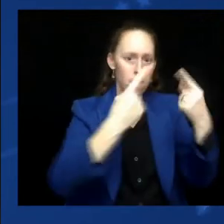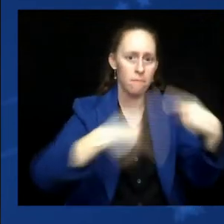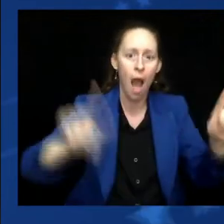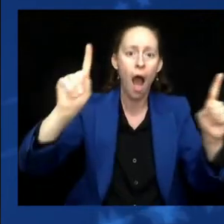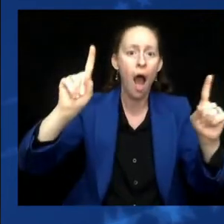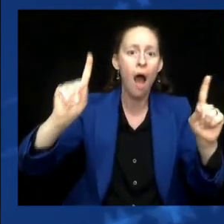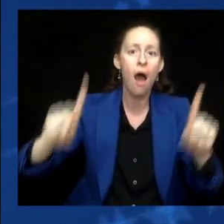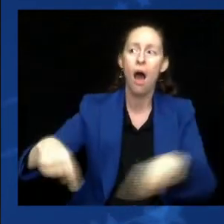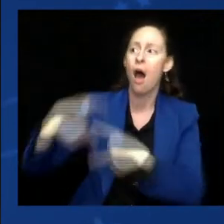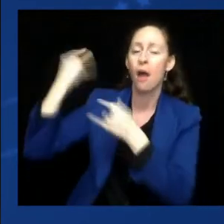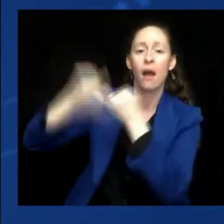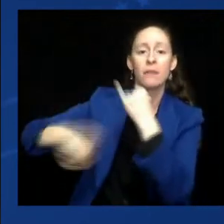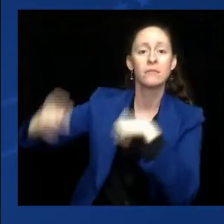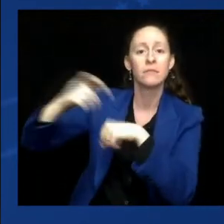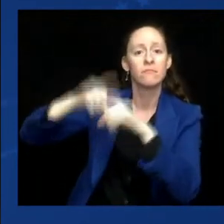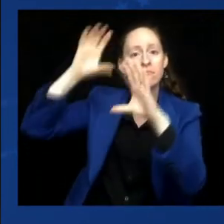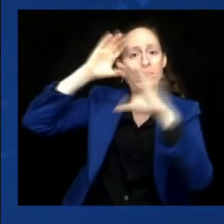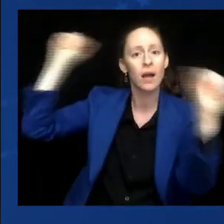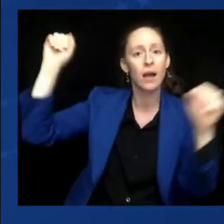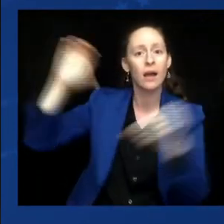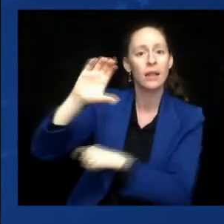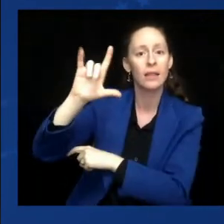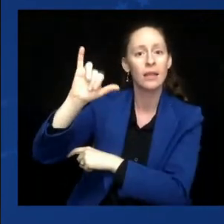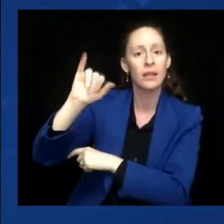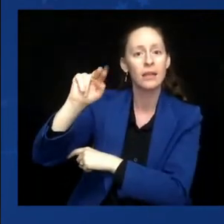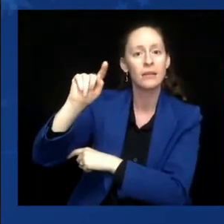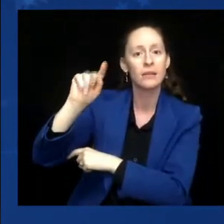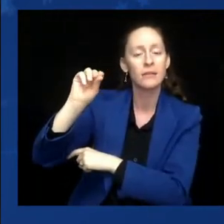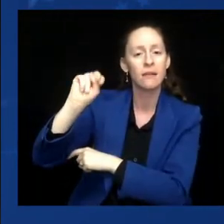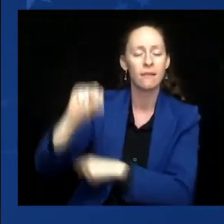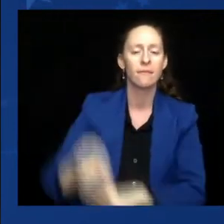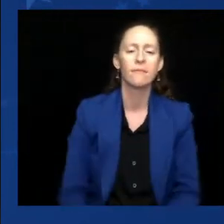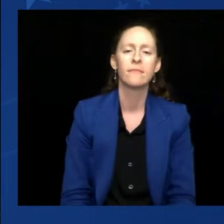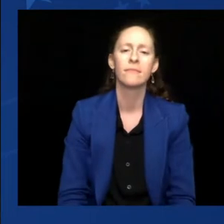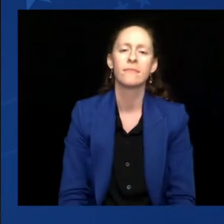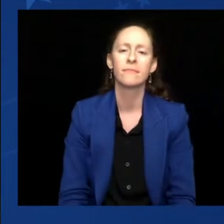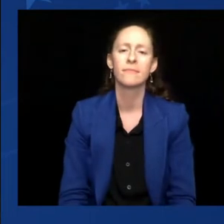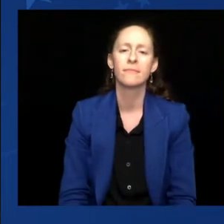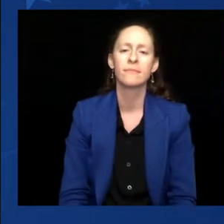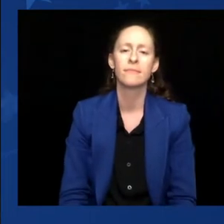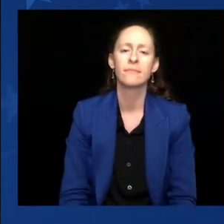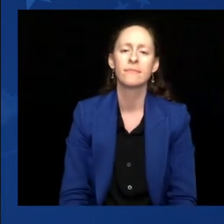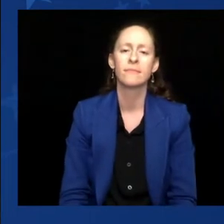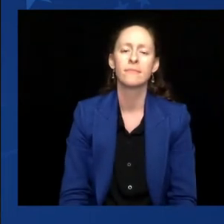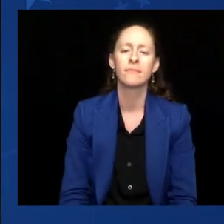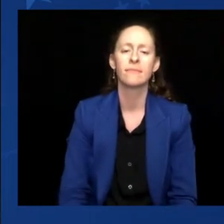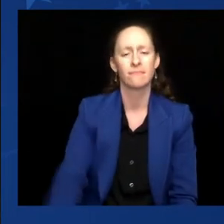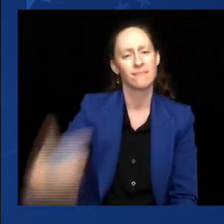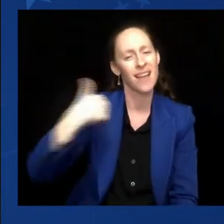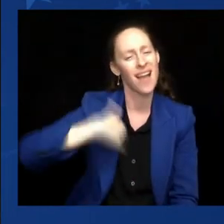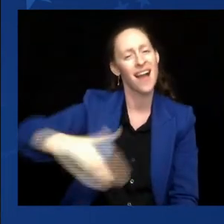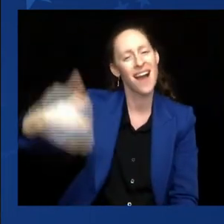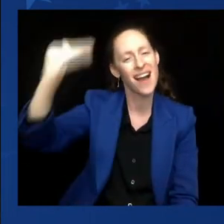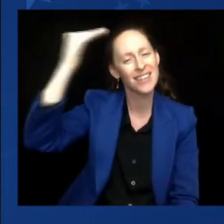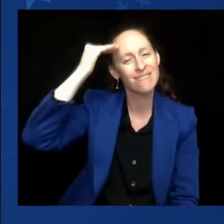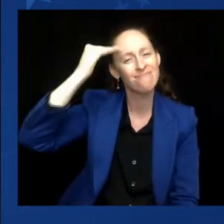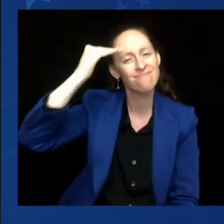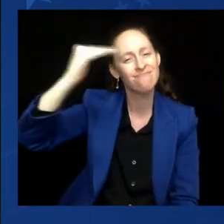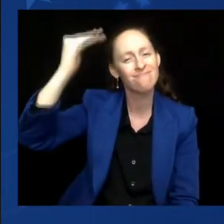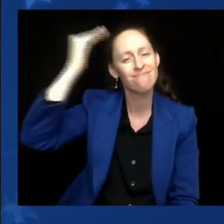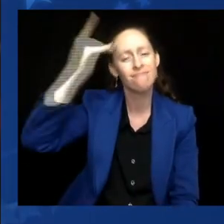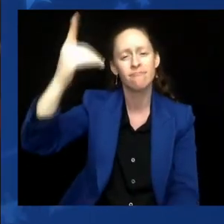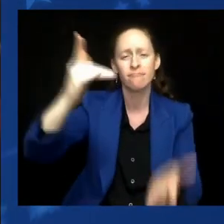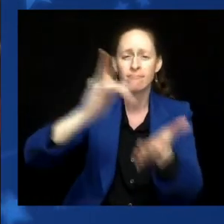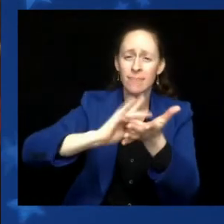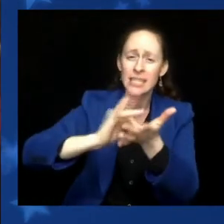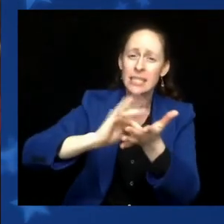we could go from being the highest cost of prescriptions in the world to making prescription drugs and healthcare more affordable. So we passed the most